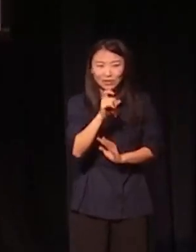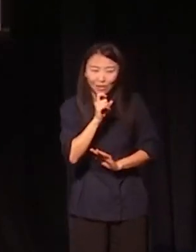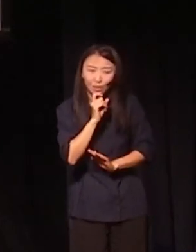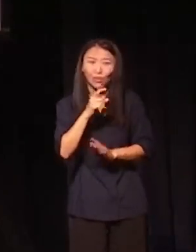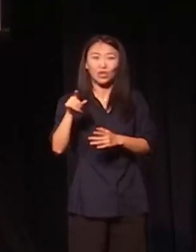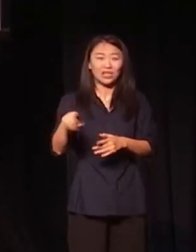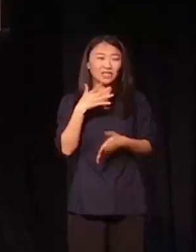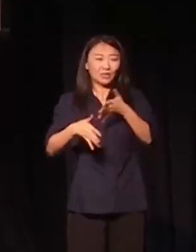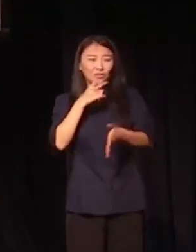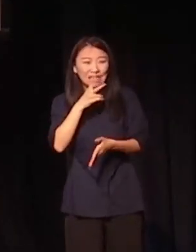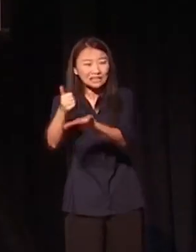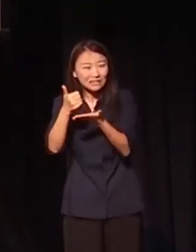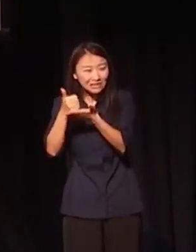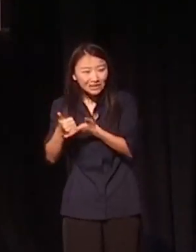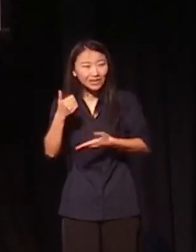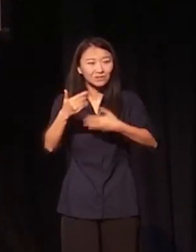to work in this country.